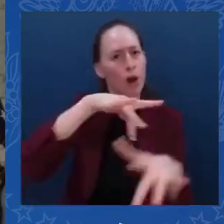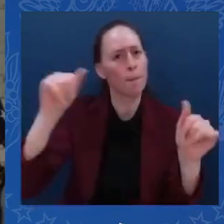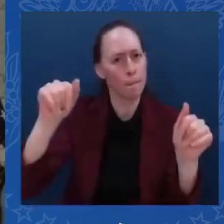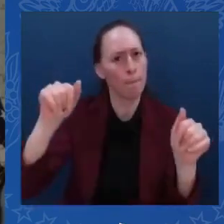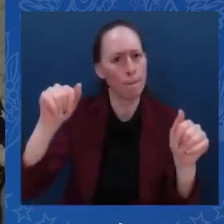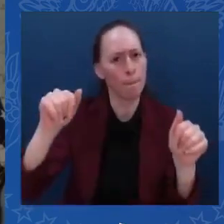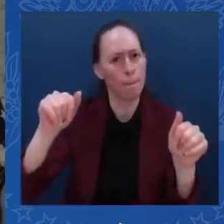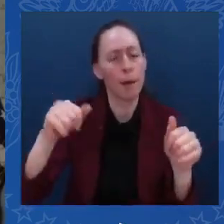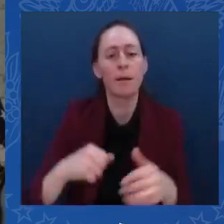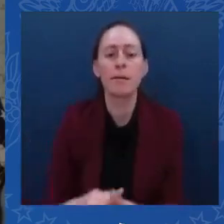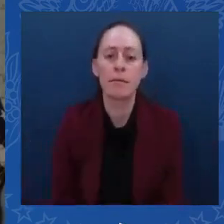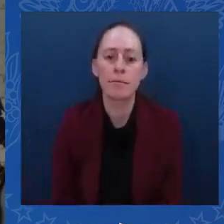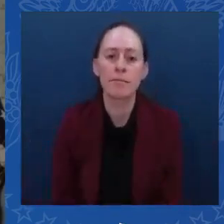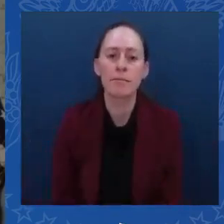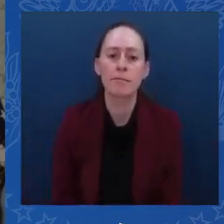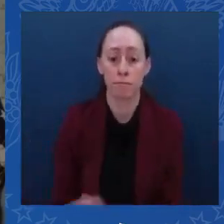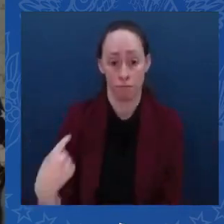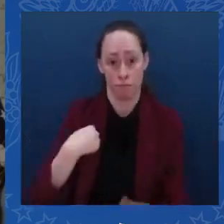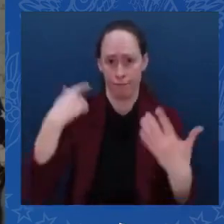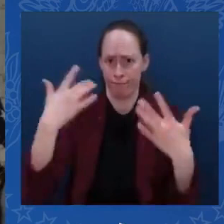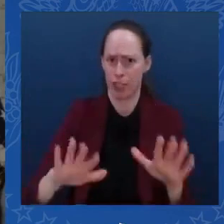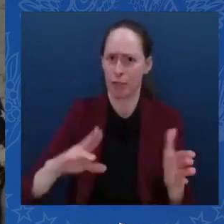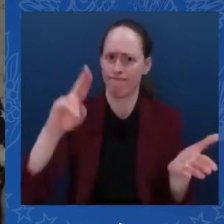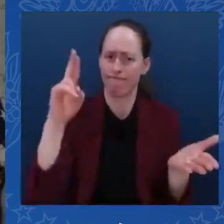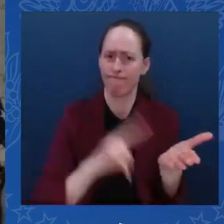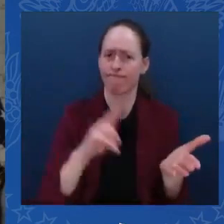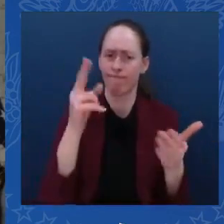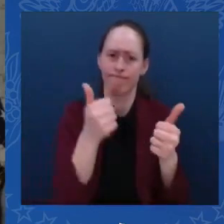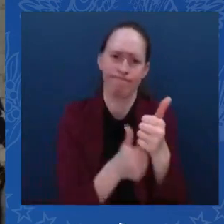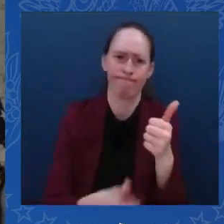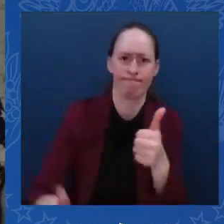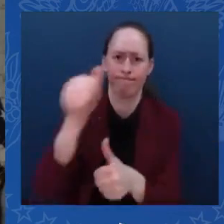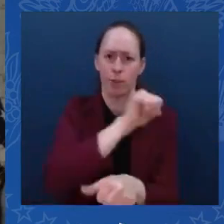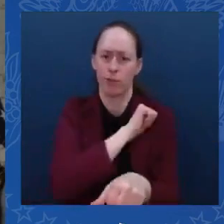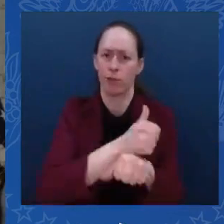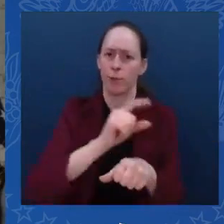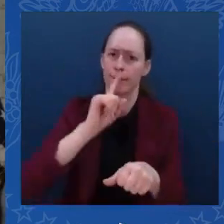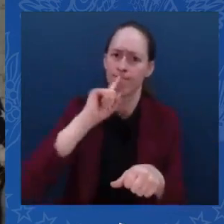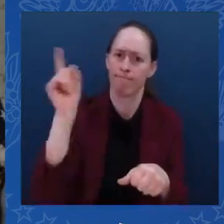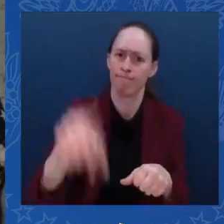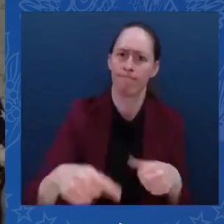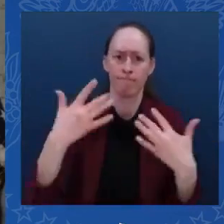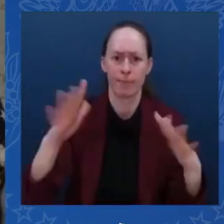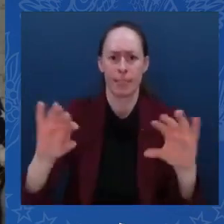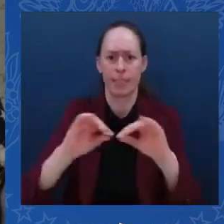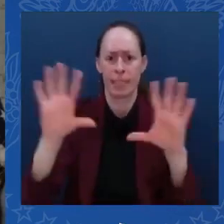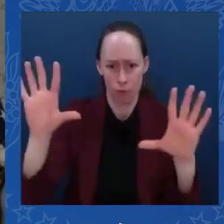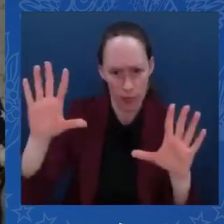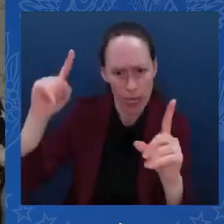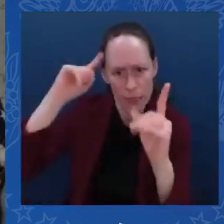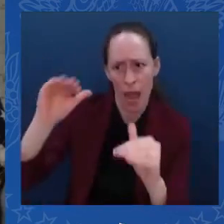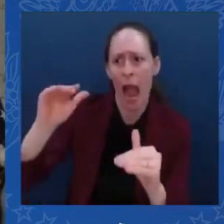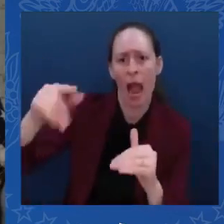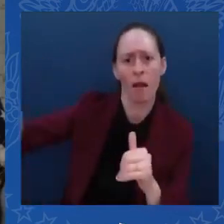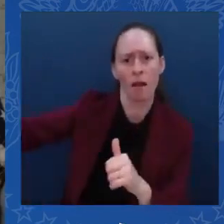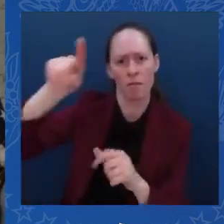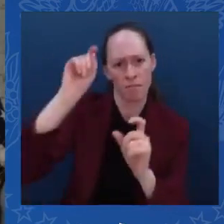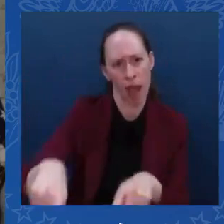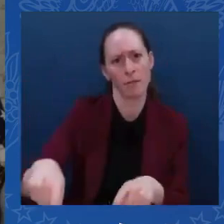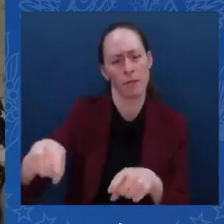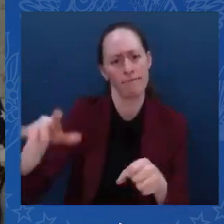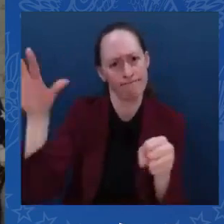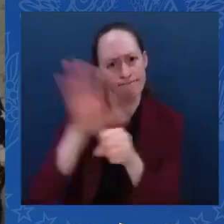accountable for this disaster and any long-term effects that are able to be identified as time goes on. Not